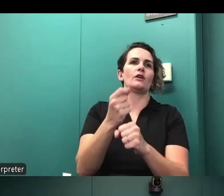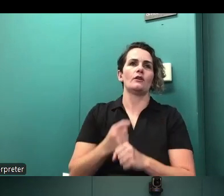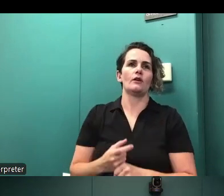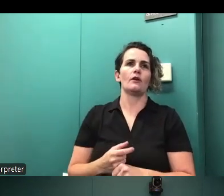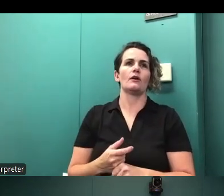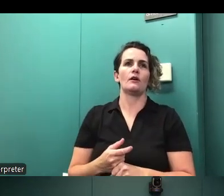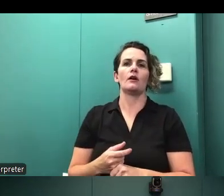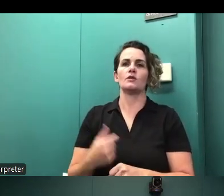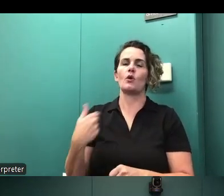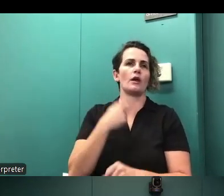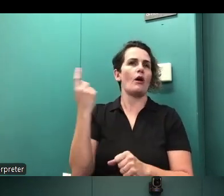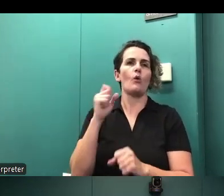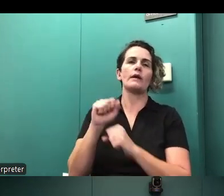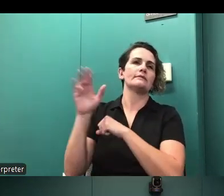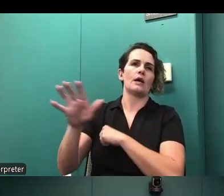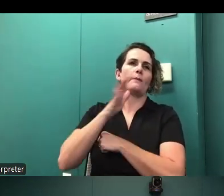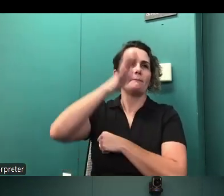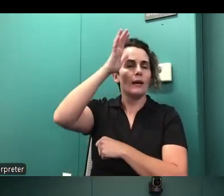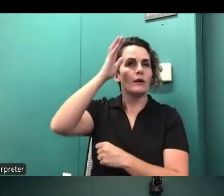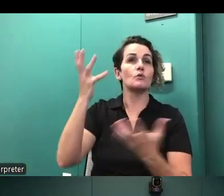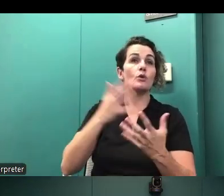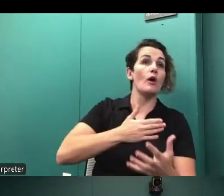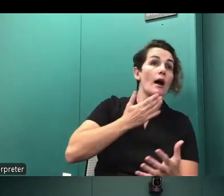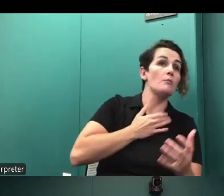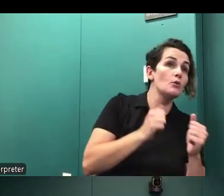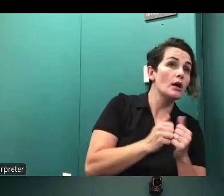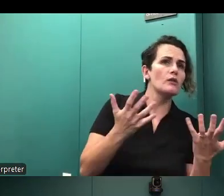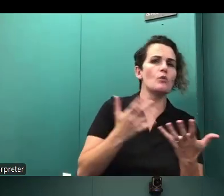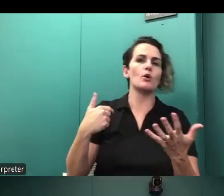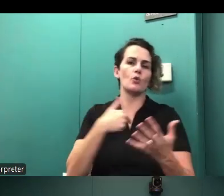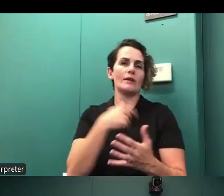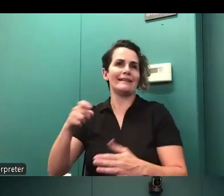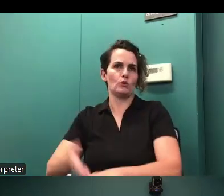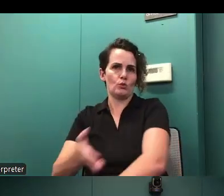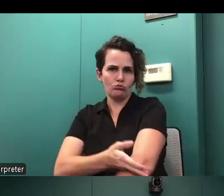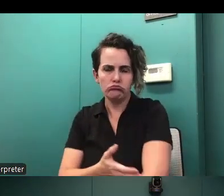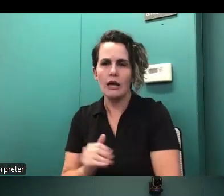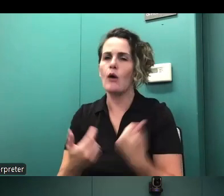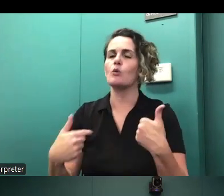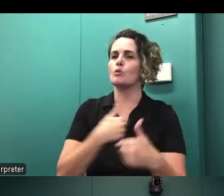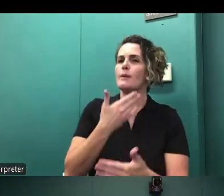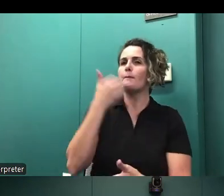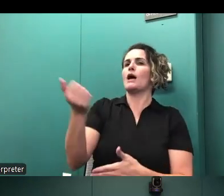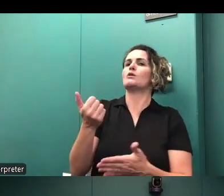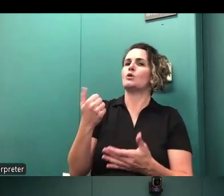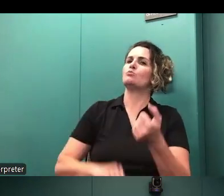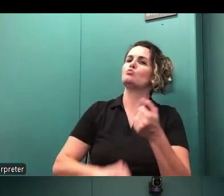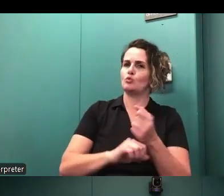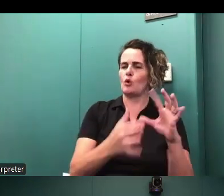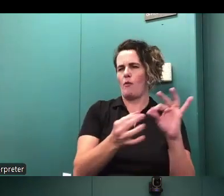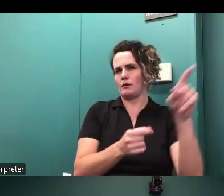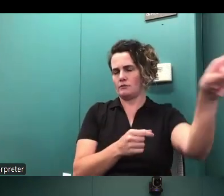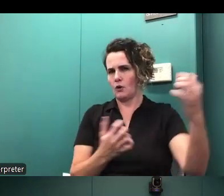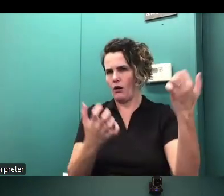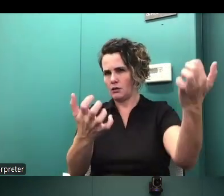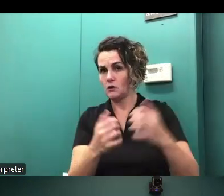would like to We know. always send that to the parents of like, what are you happy with? What can we do better? How can we better support you? So it's just a certain, you can't